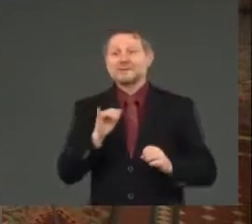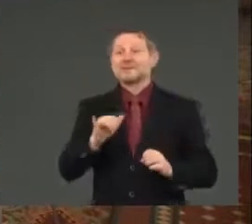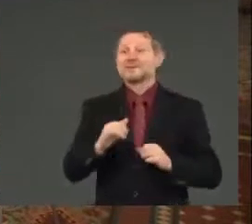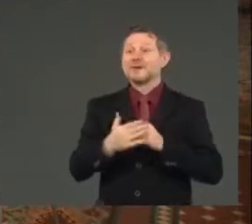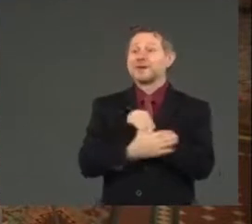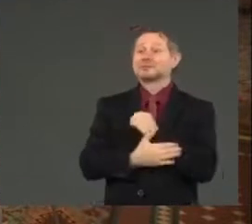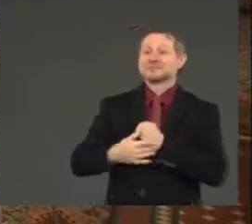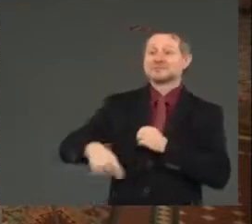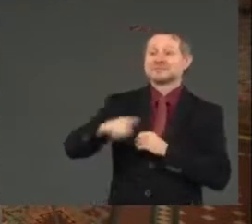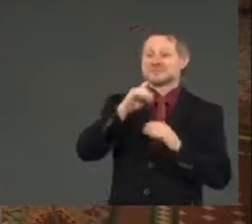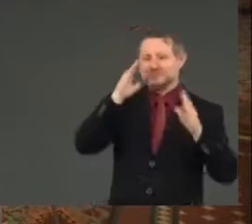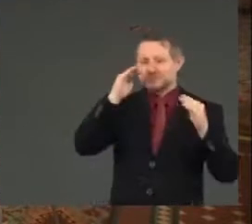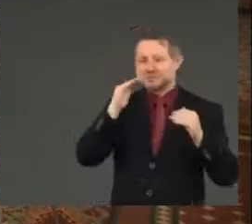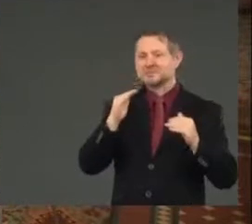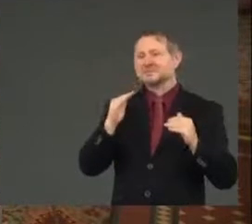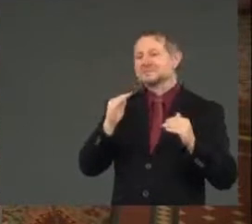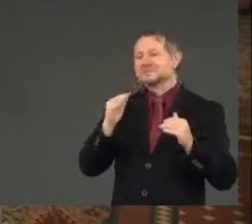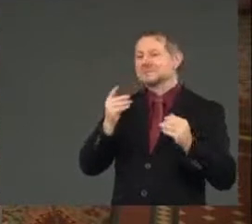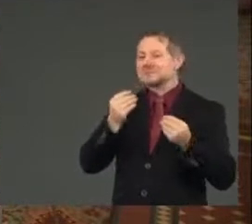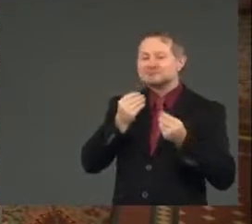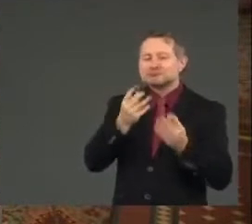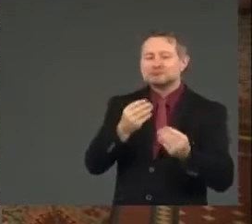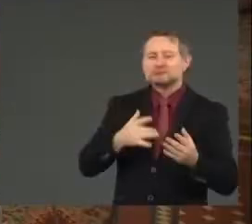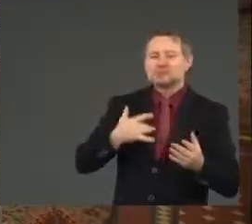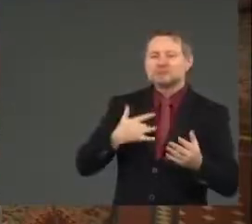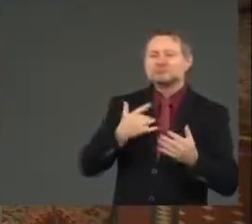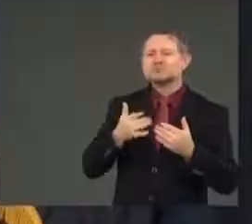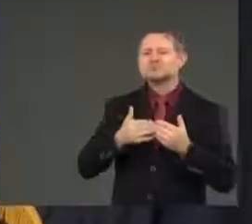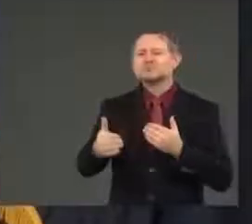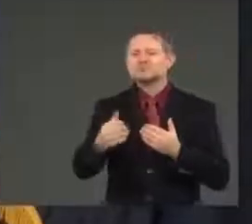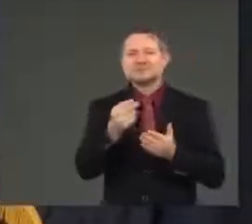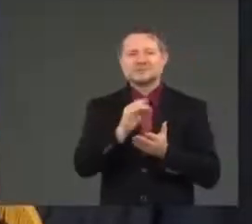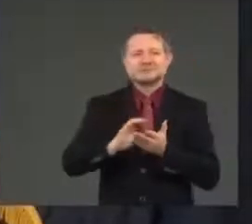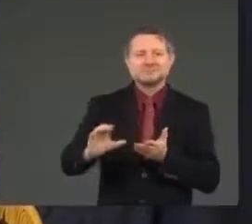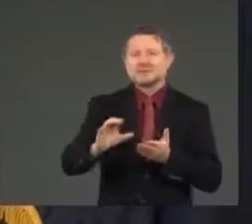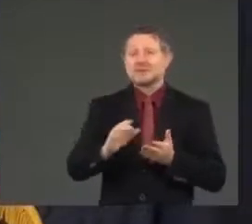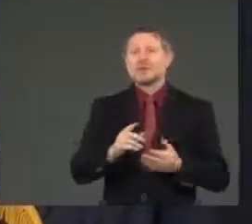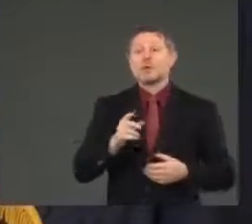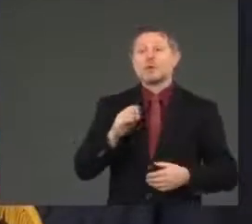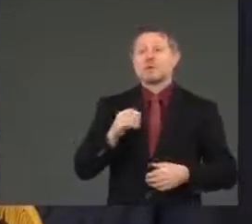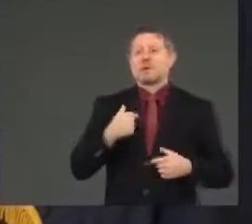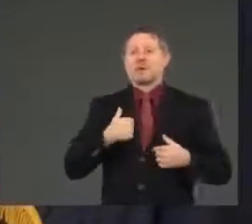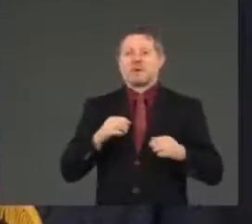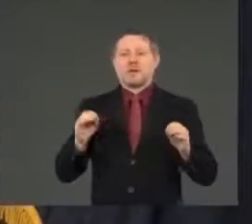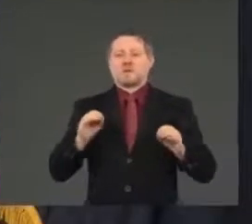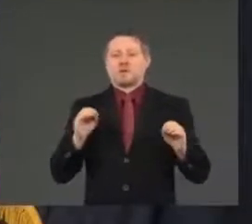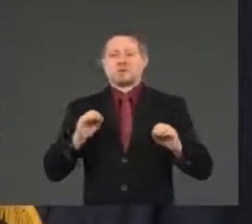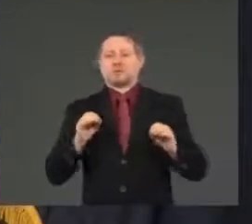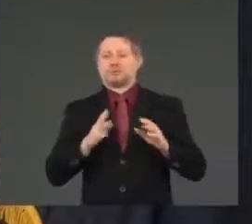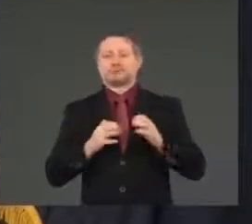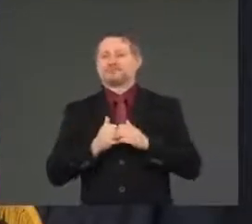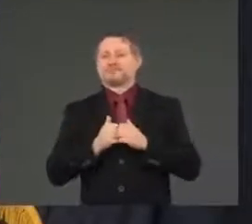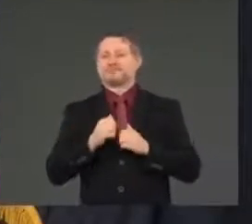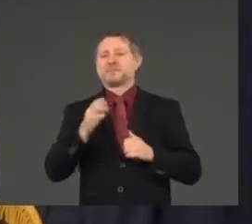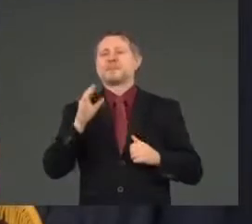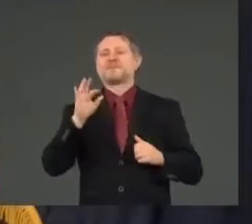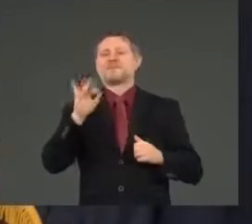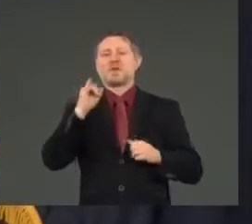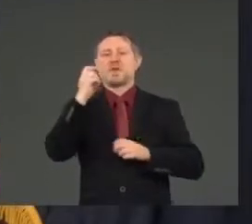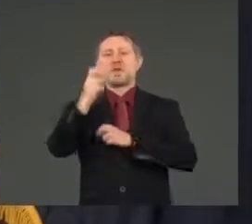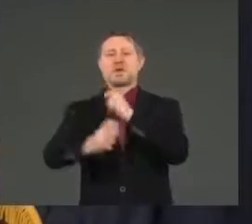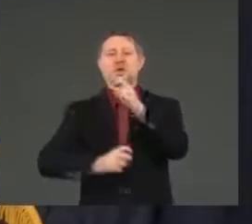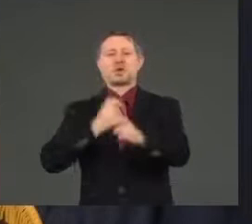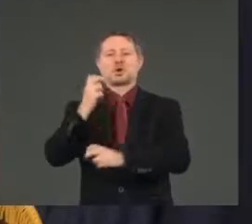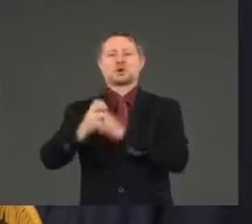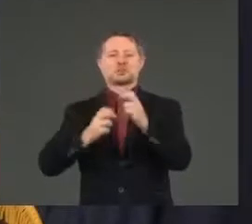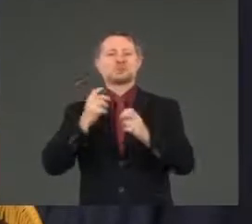them an update on county fairs or any sort of guidance there. Okay, we have no update yet on fairs, right?